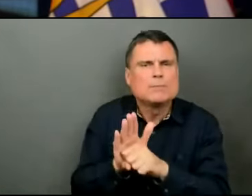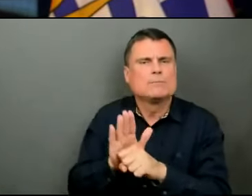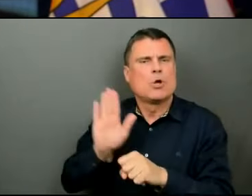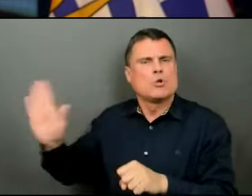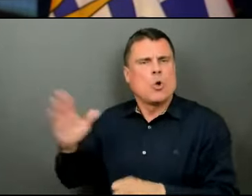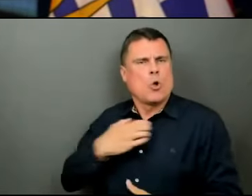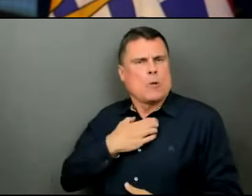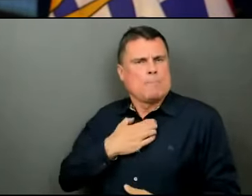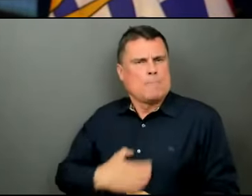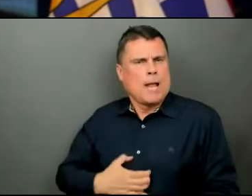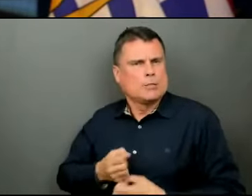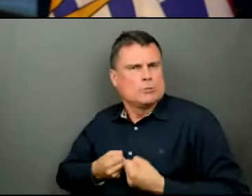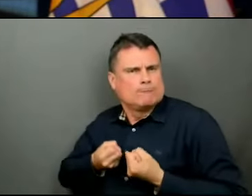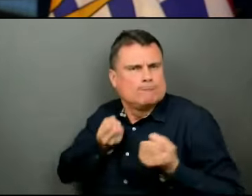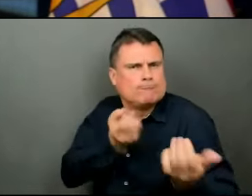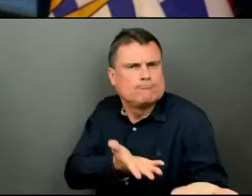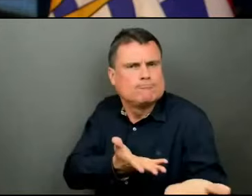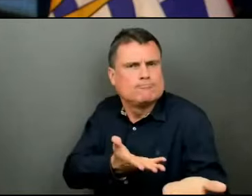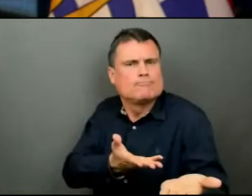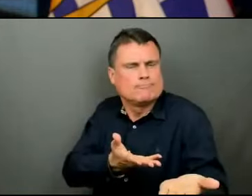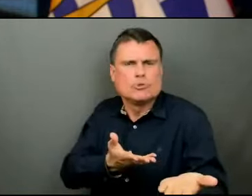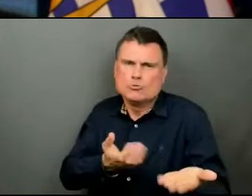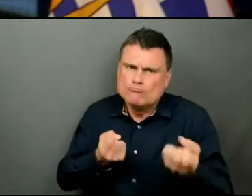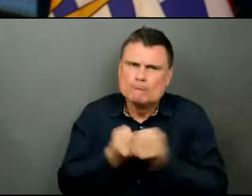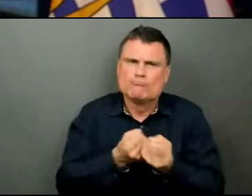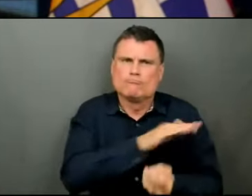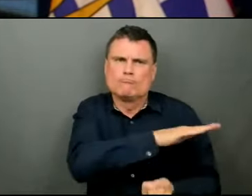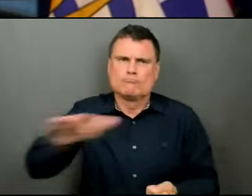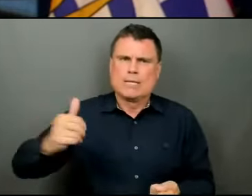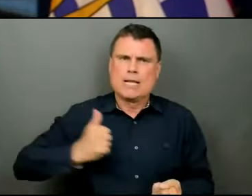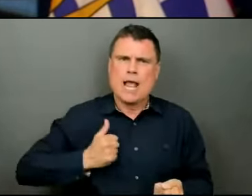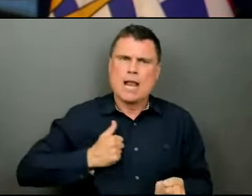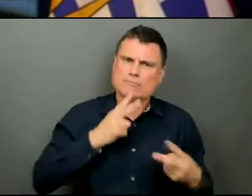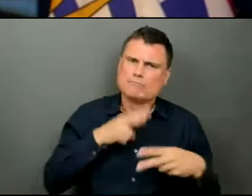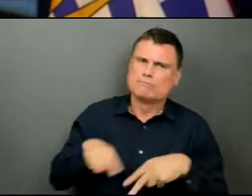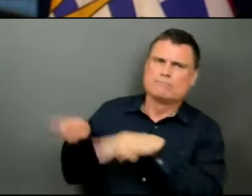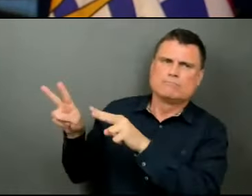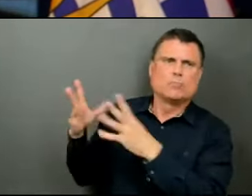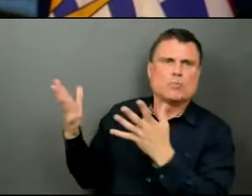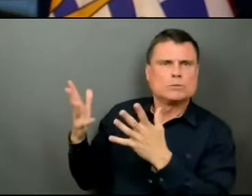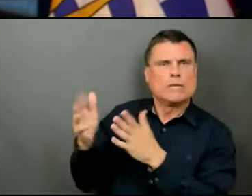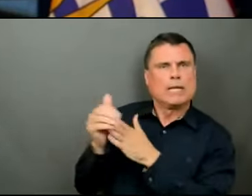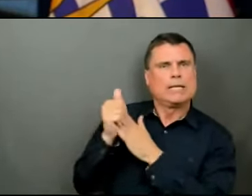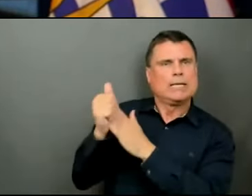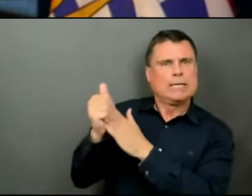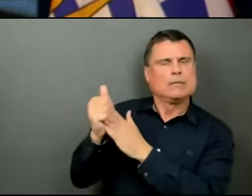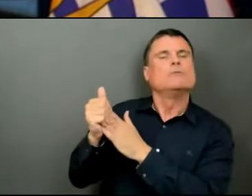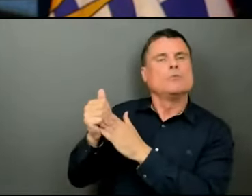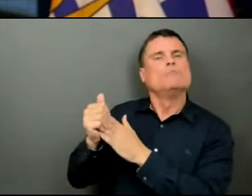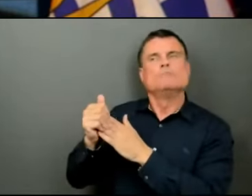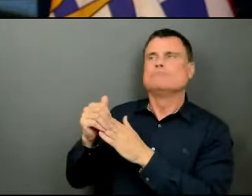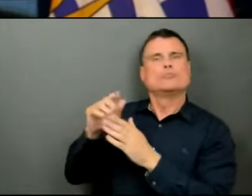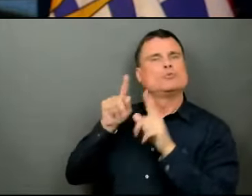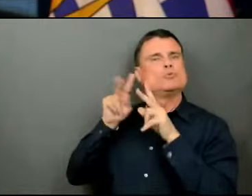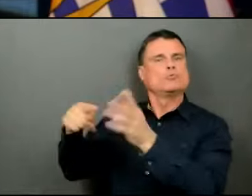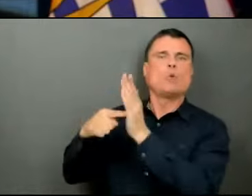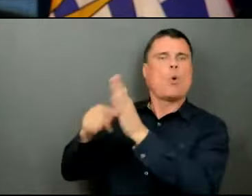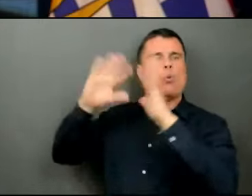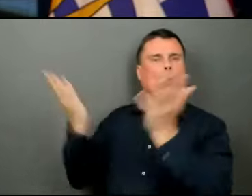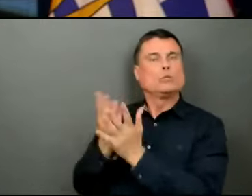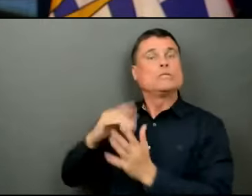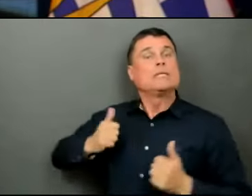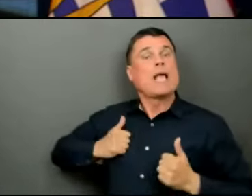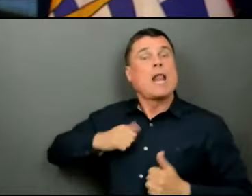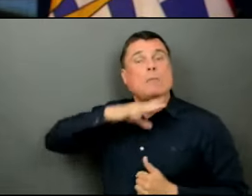Canada a recognized international low-carbon leader, for sharing the province of BC's goals as well, for